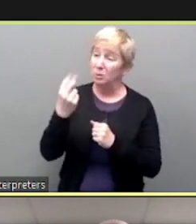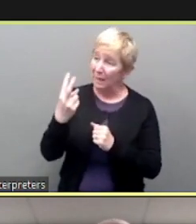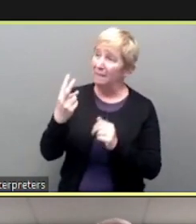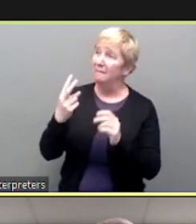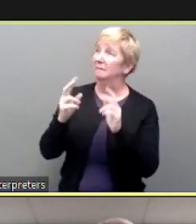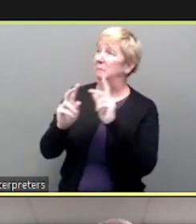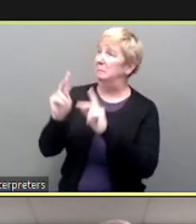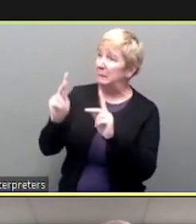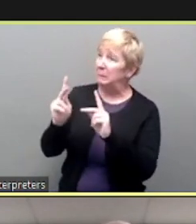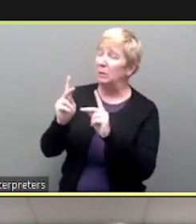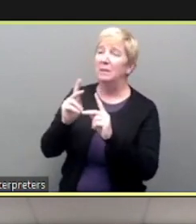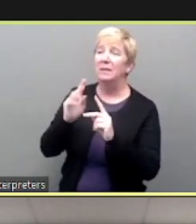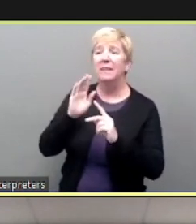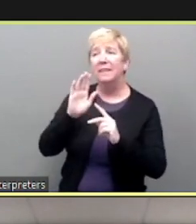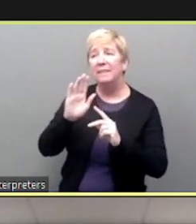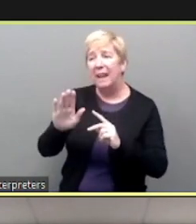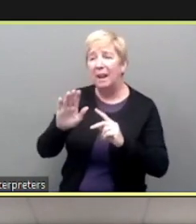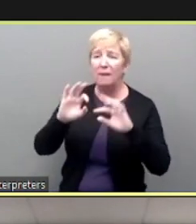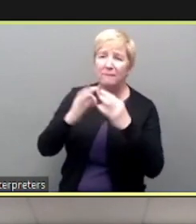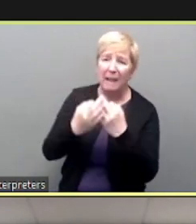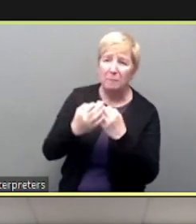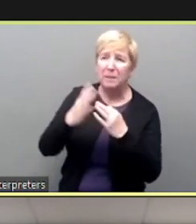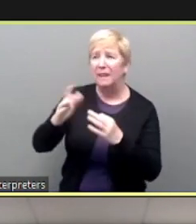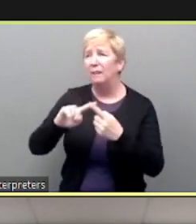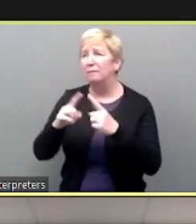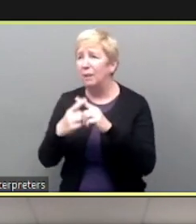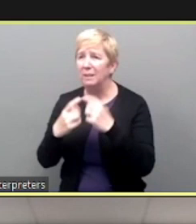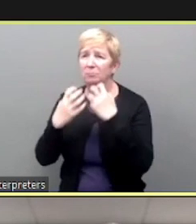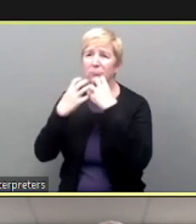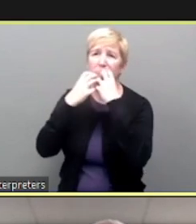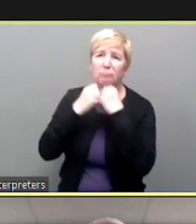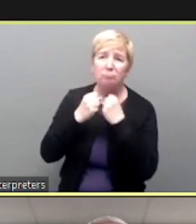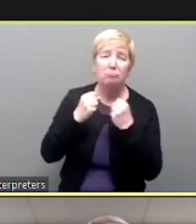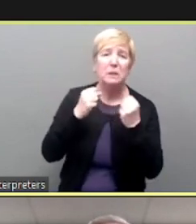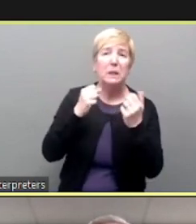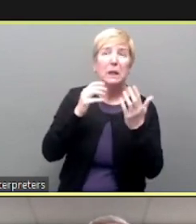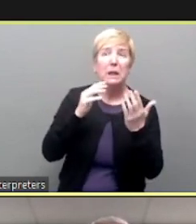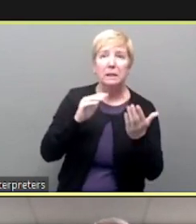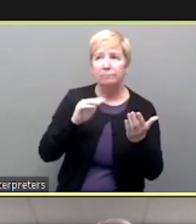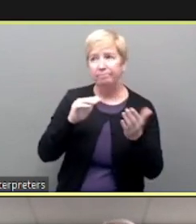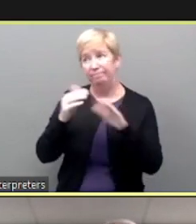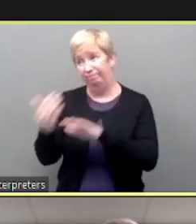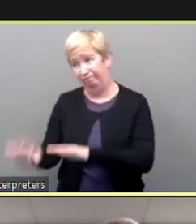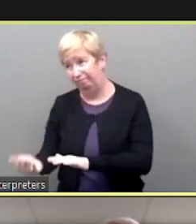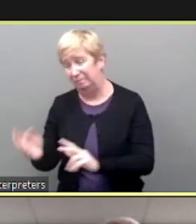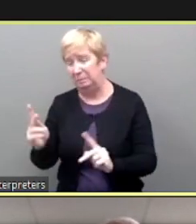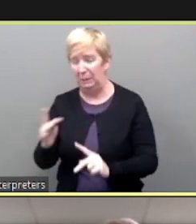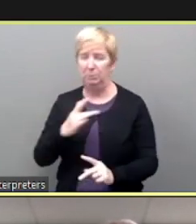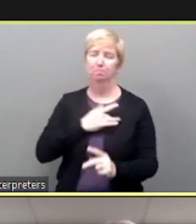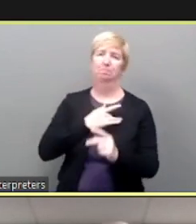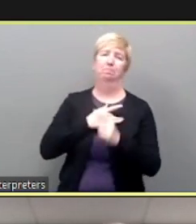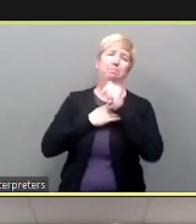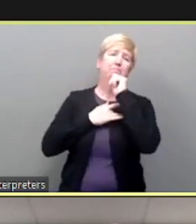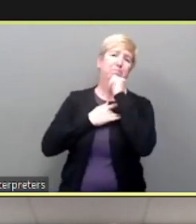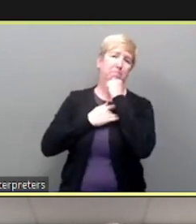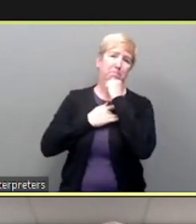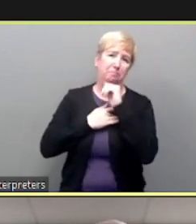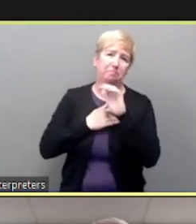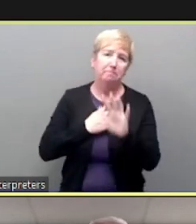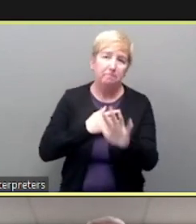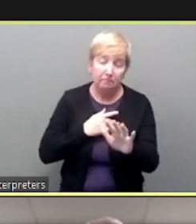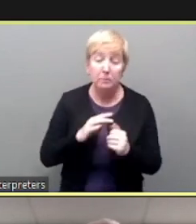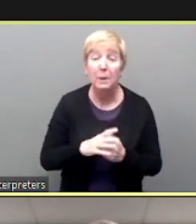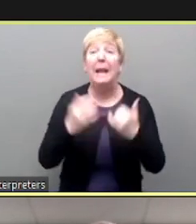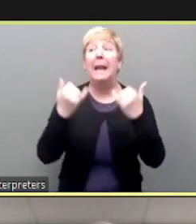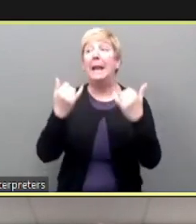are in the family with each one of those people experiencing their loss. So in a minute, we're going to turn